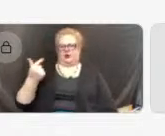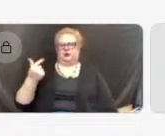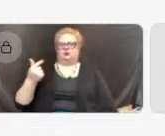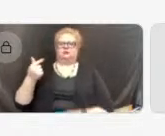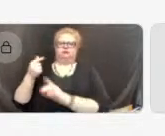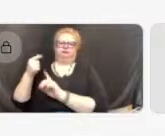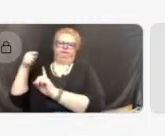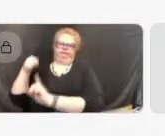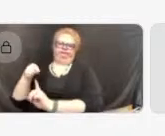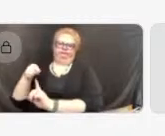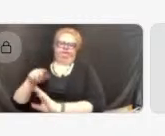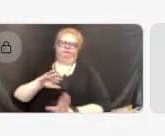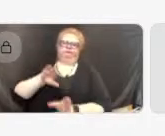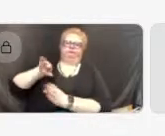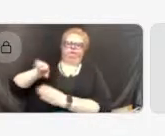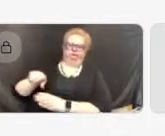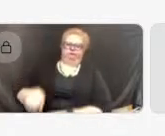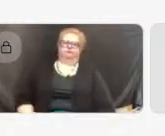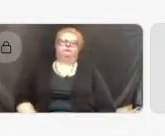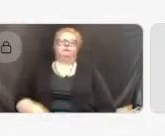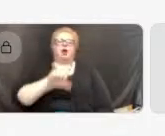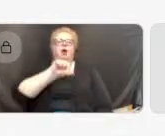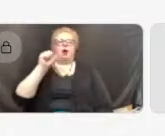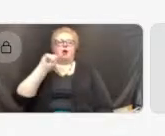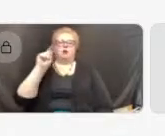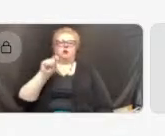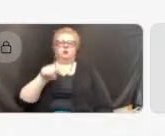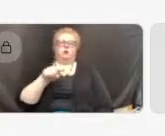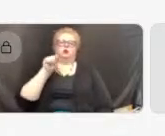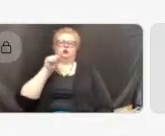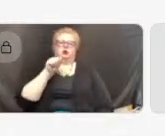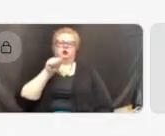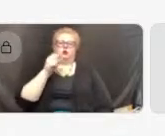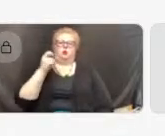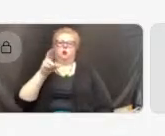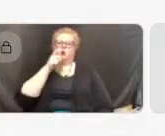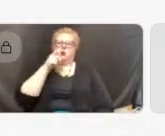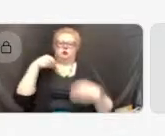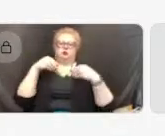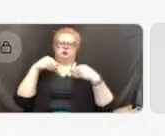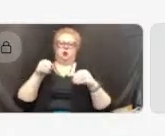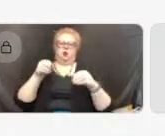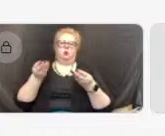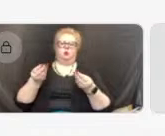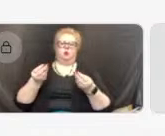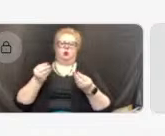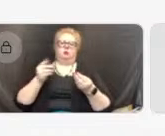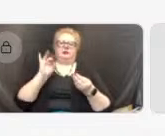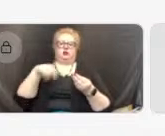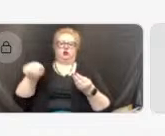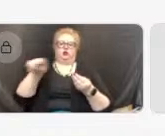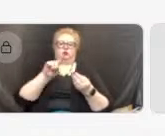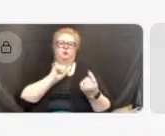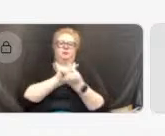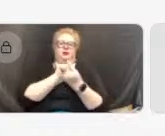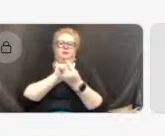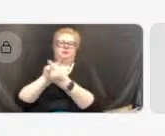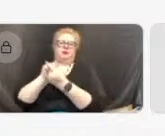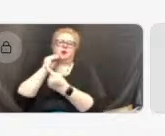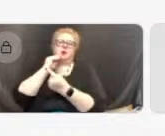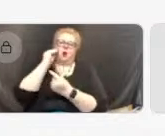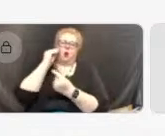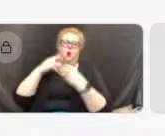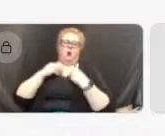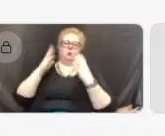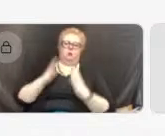Next question. Were you able to, or the seller of the property, able to meet with the homeowners, the residents